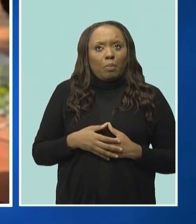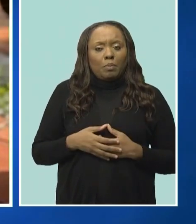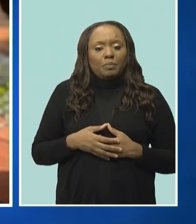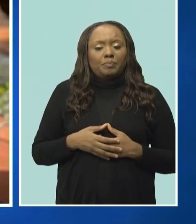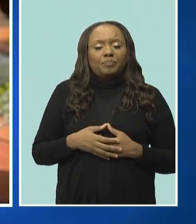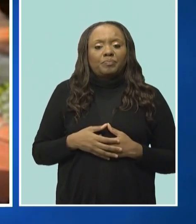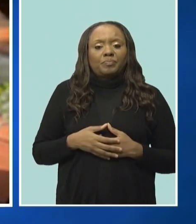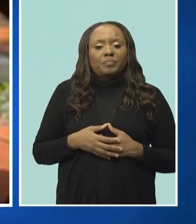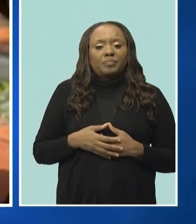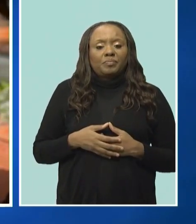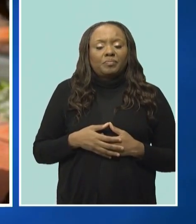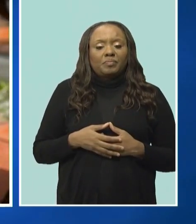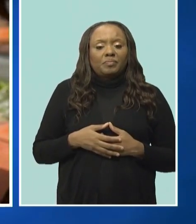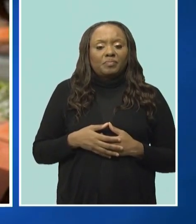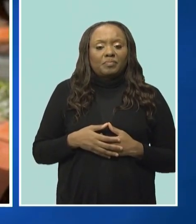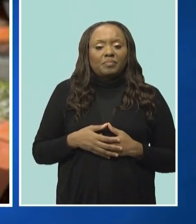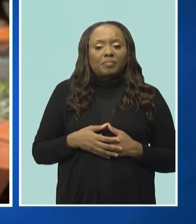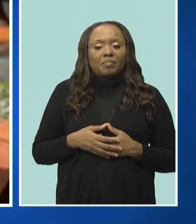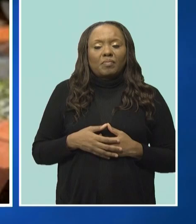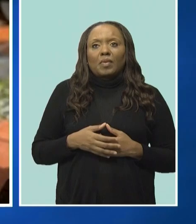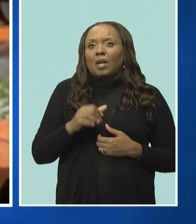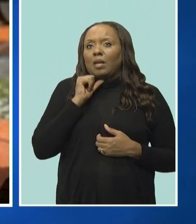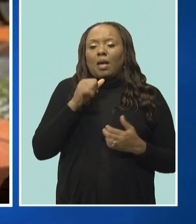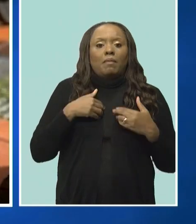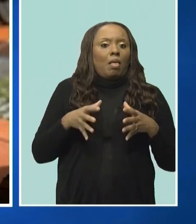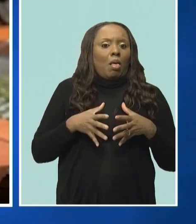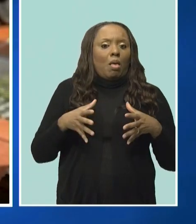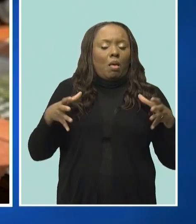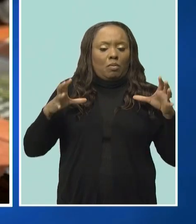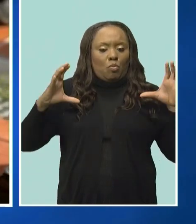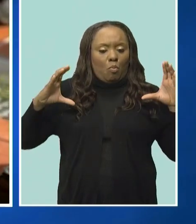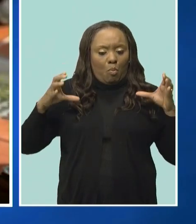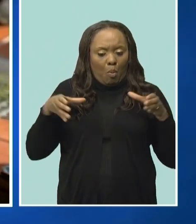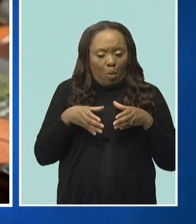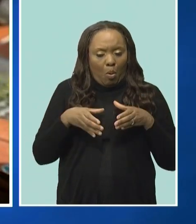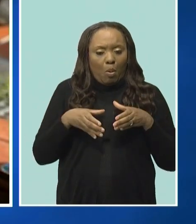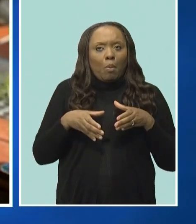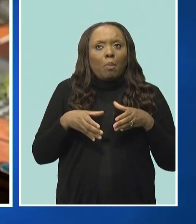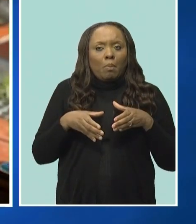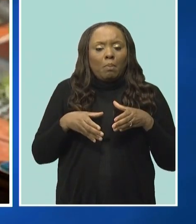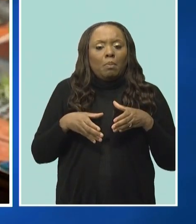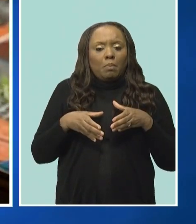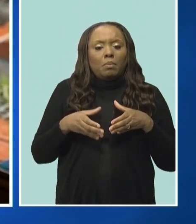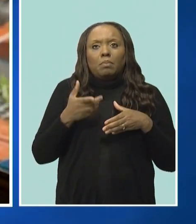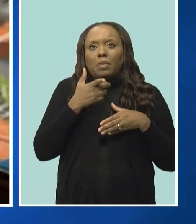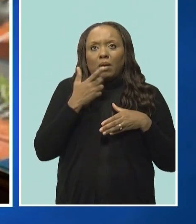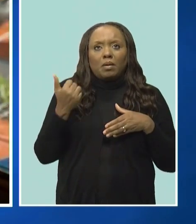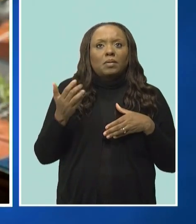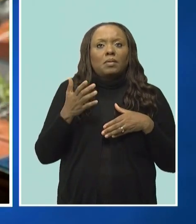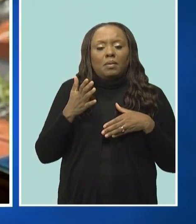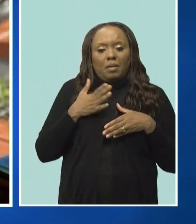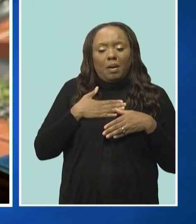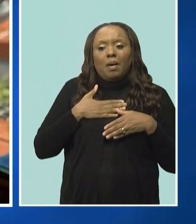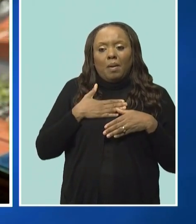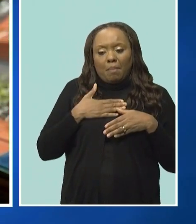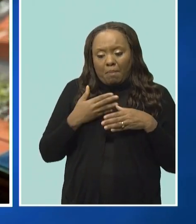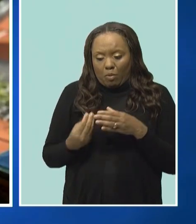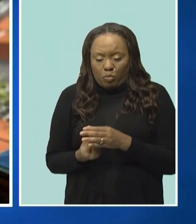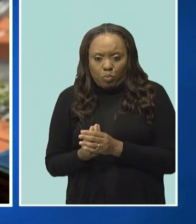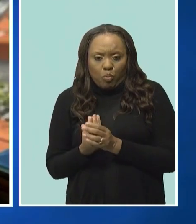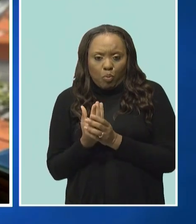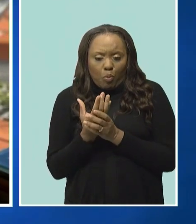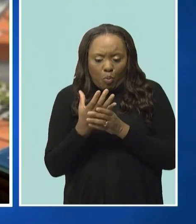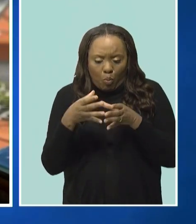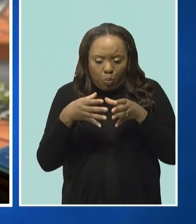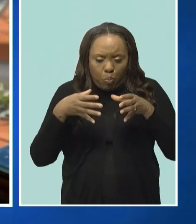Obviously, I would not have an abundance of small pumpkins because of the sheer size of what the ground produced. So what I